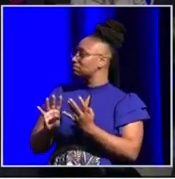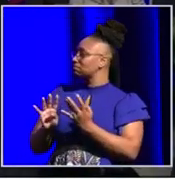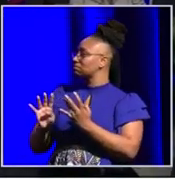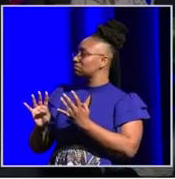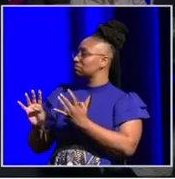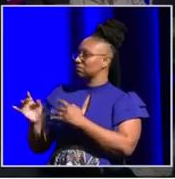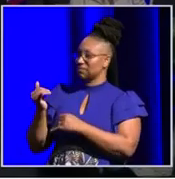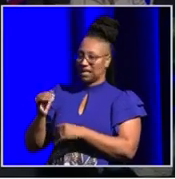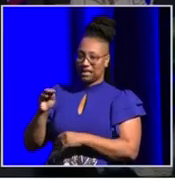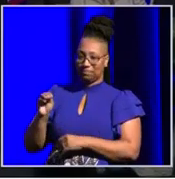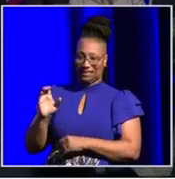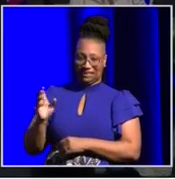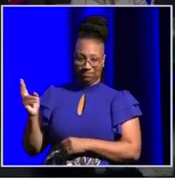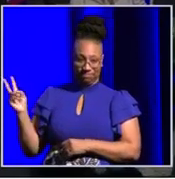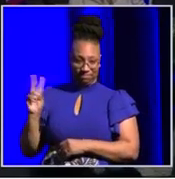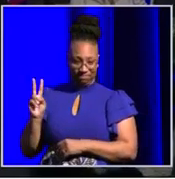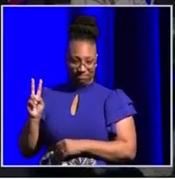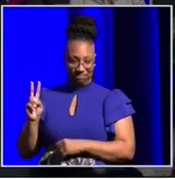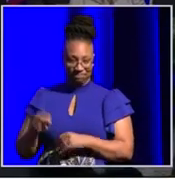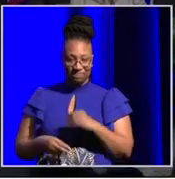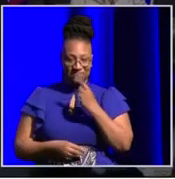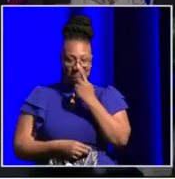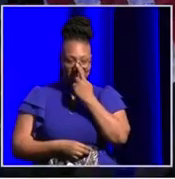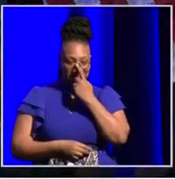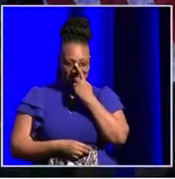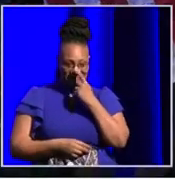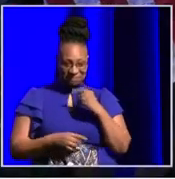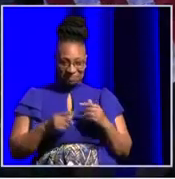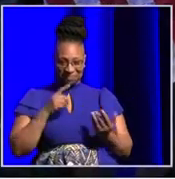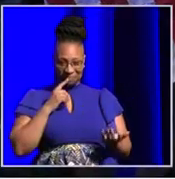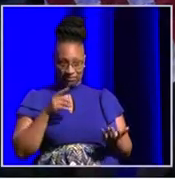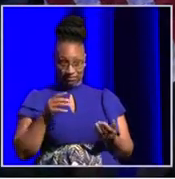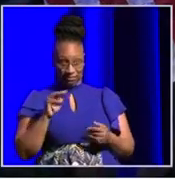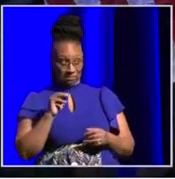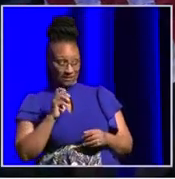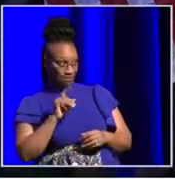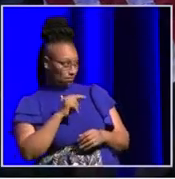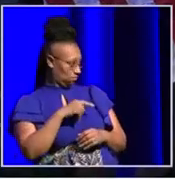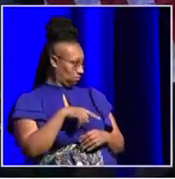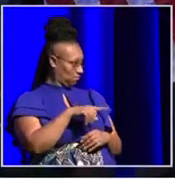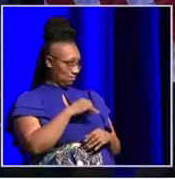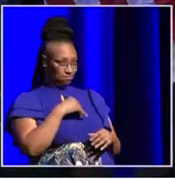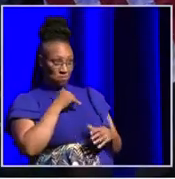judges? Well, we're part of the media, so we can't be trusted.